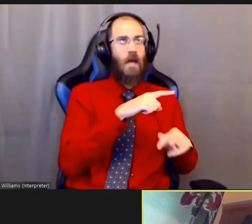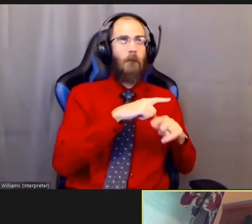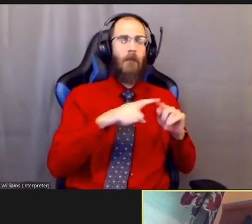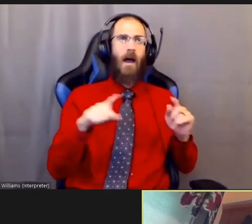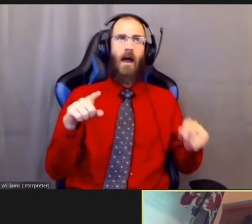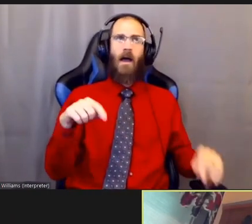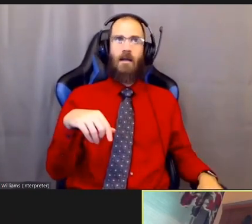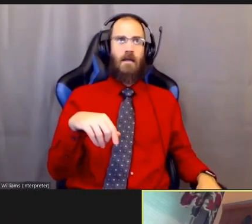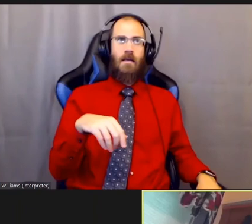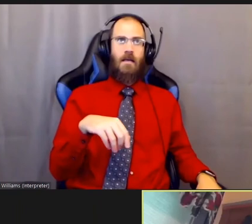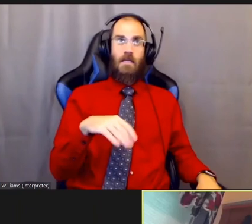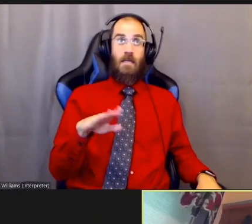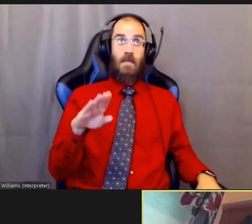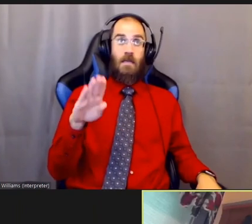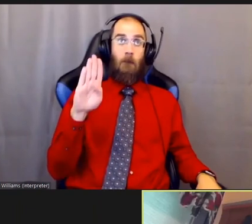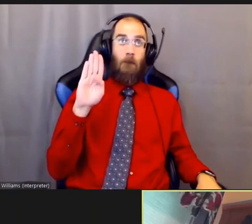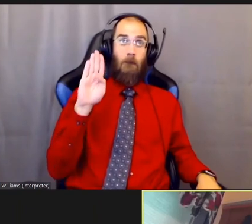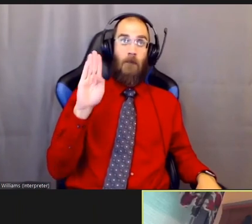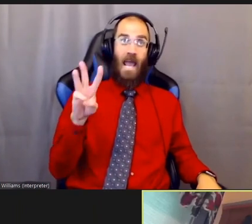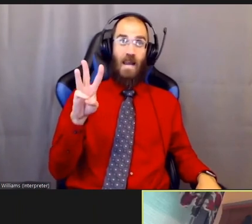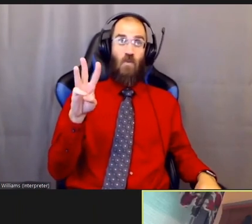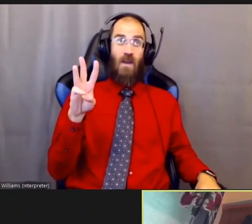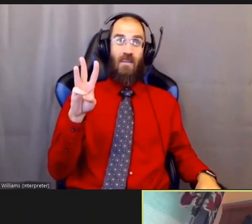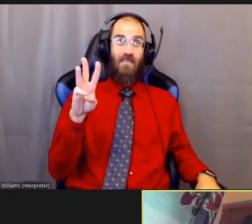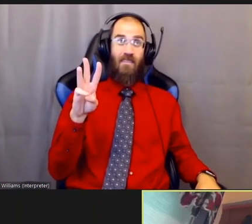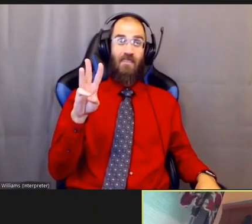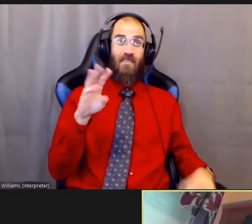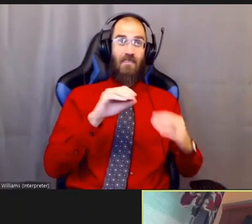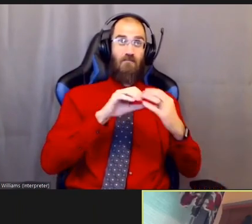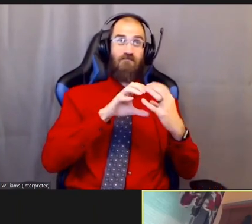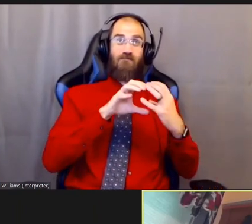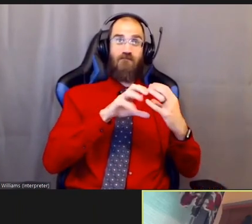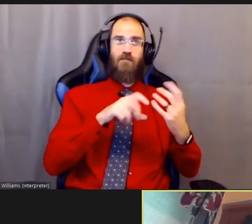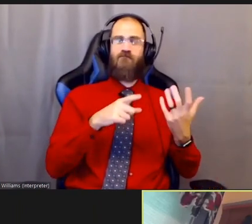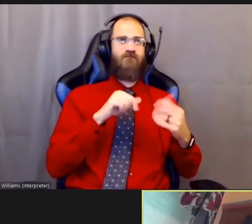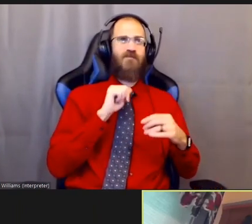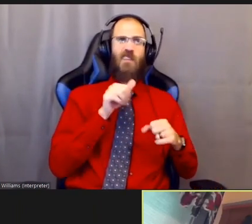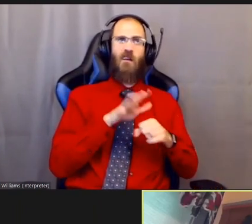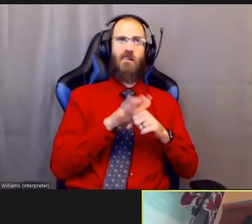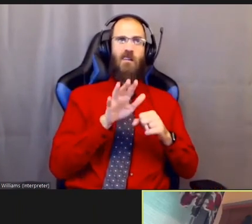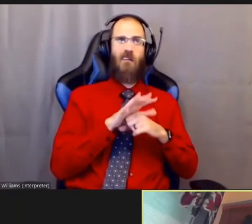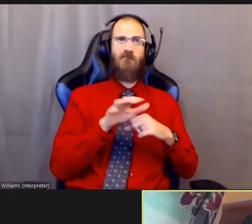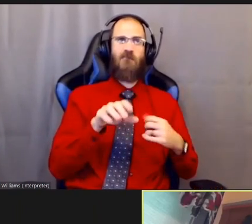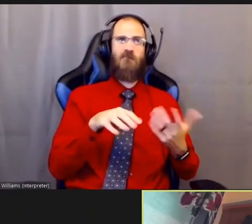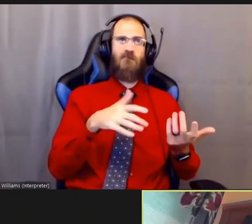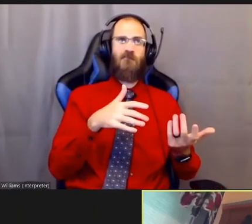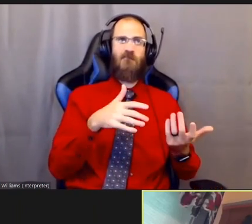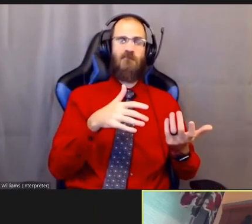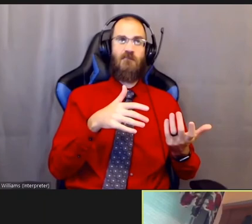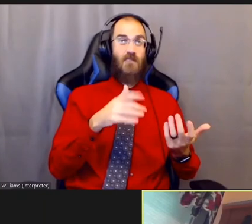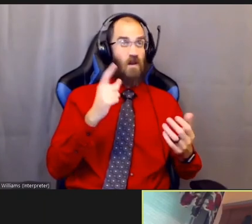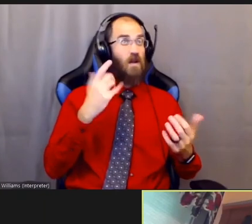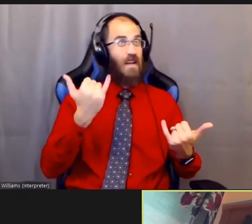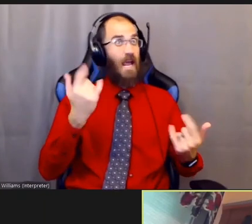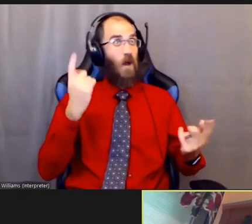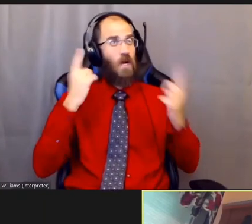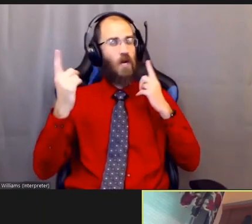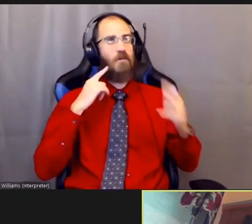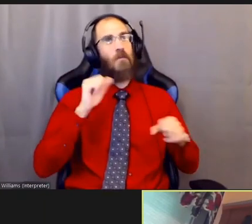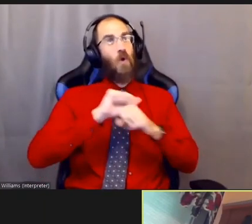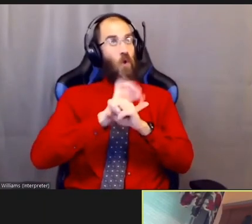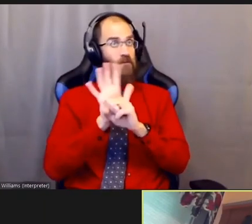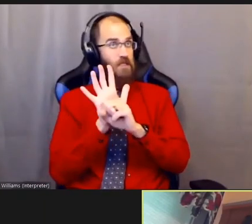we're putting out there, might not be enough, because what we're starting to hear is that, because of